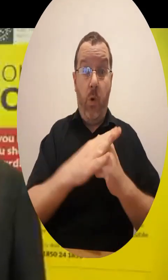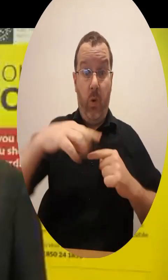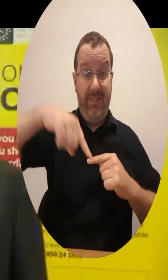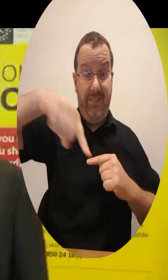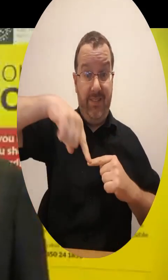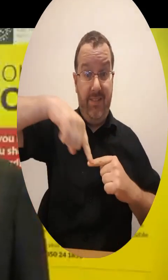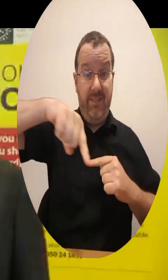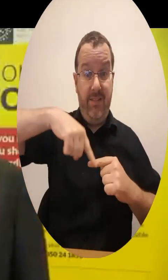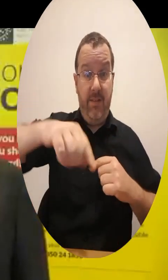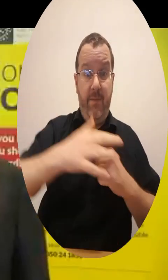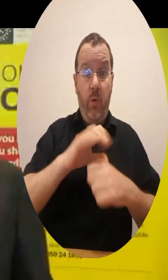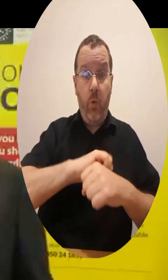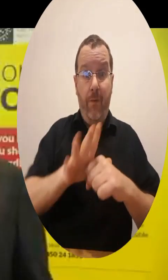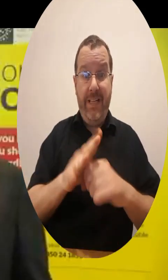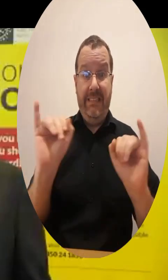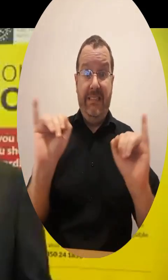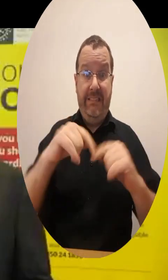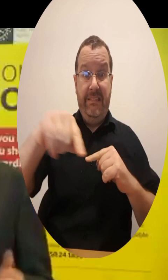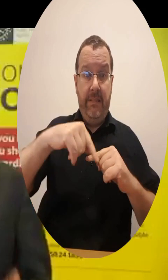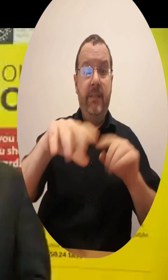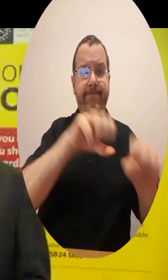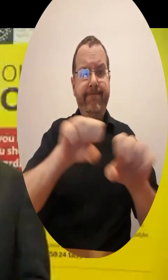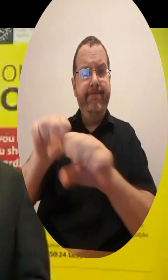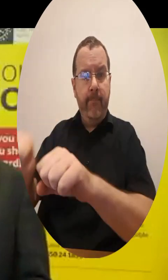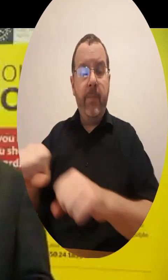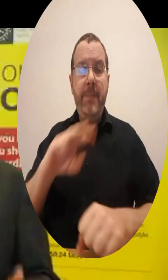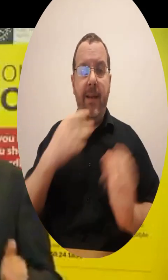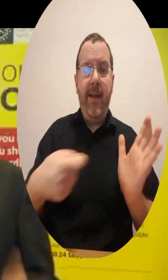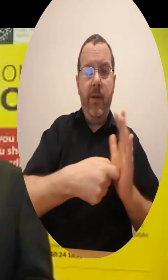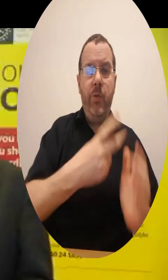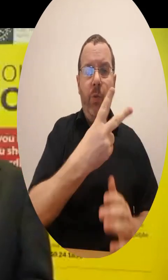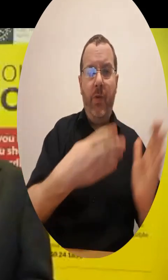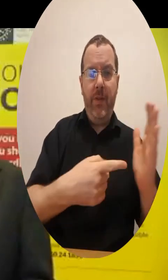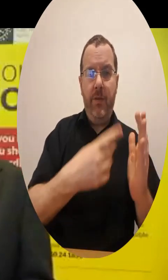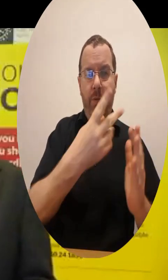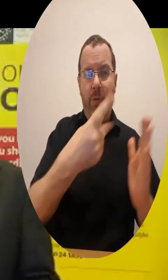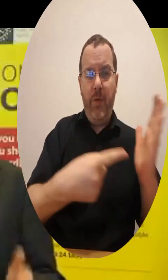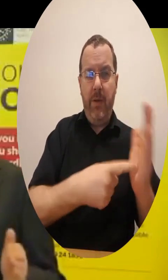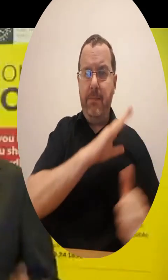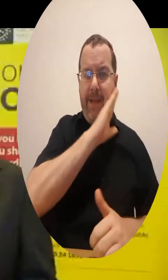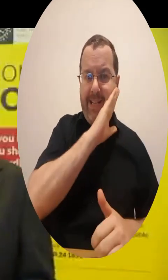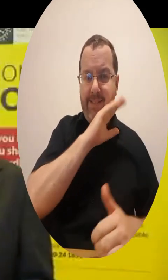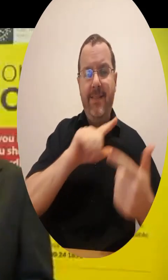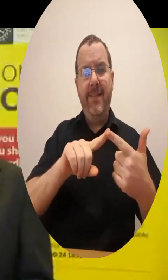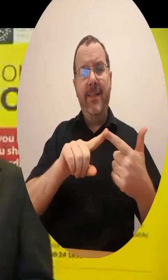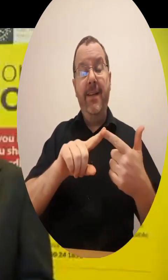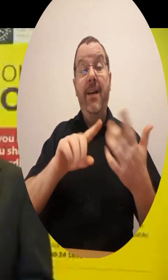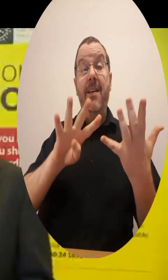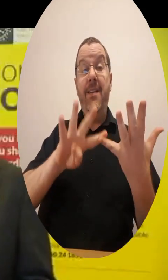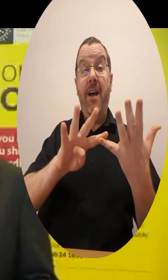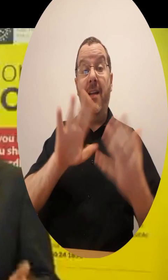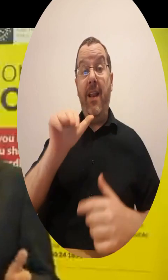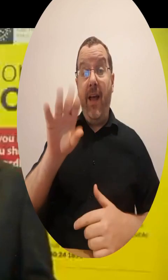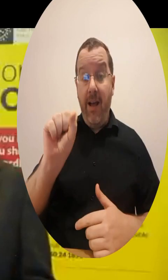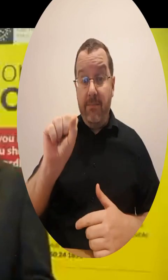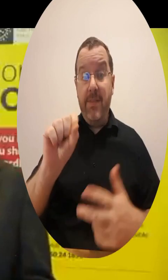duration of this emergency. That's going to add 2,000 beds, 9 laboratories, critical care